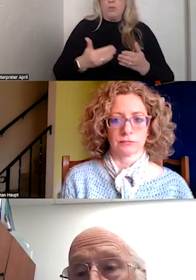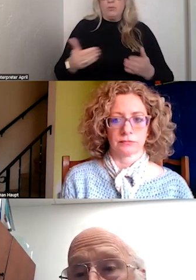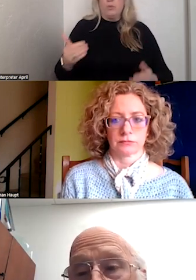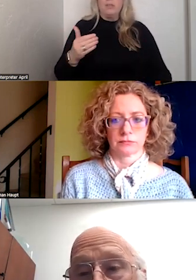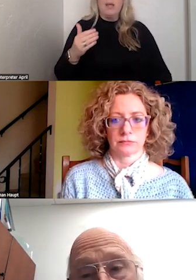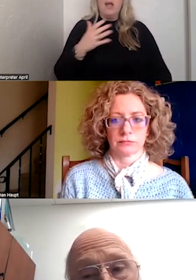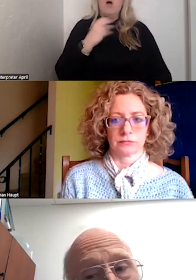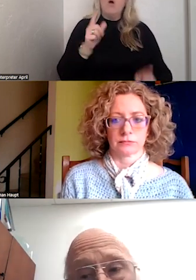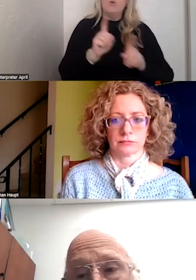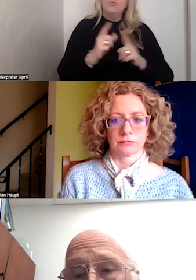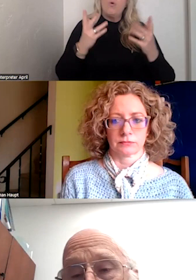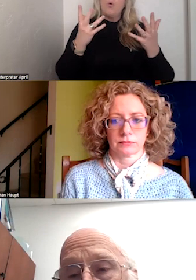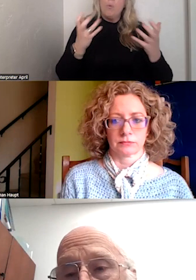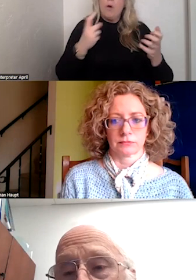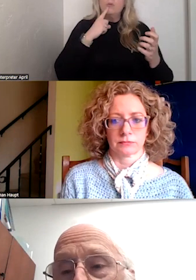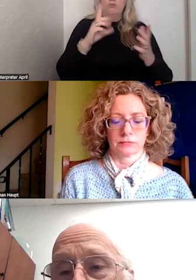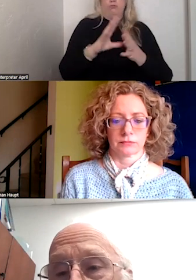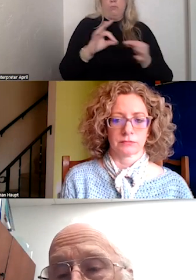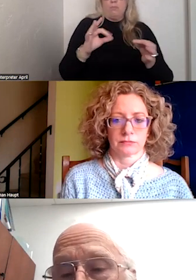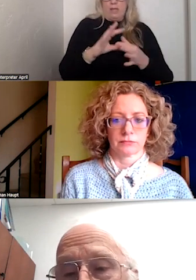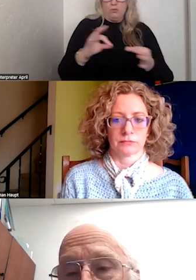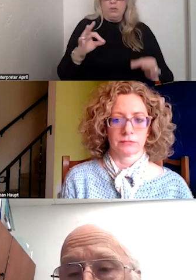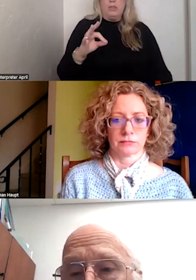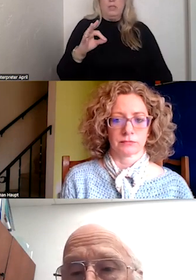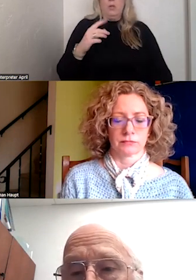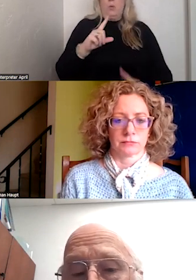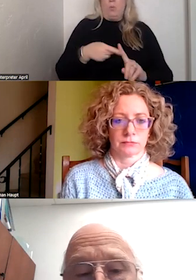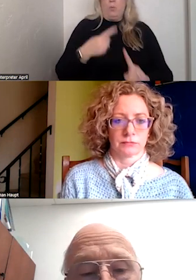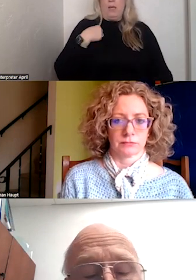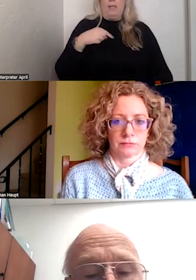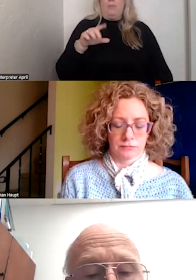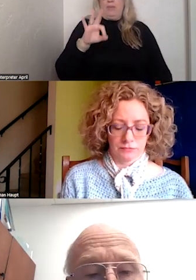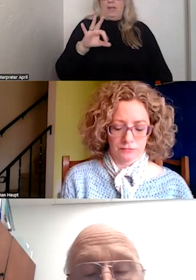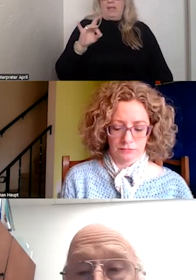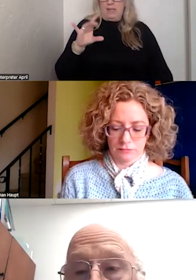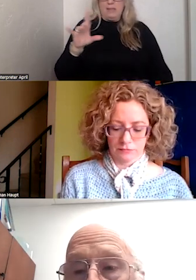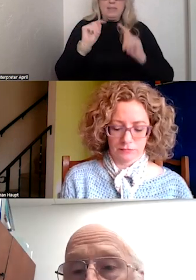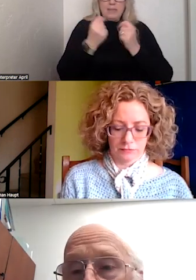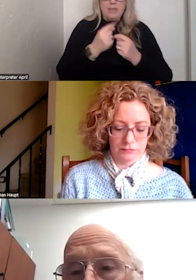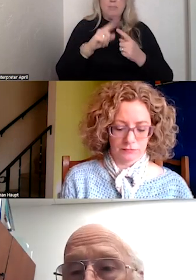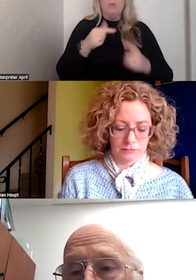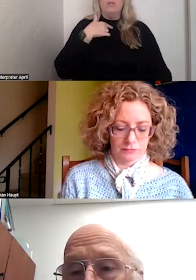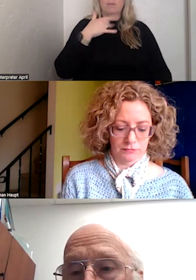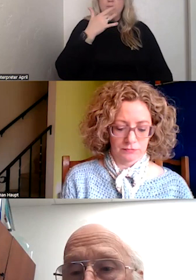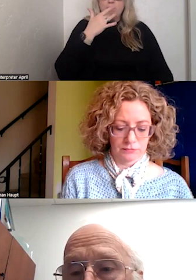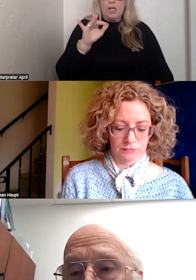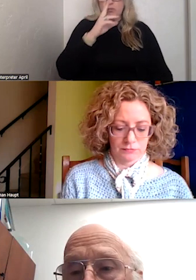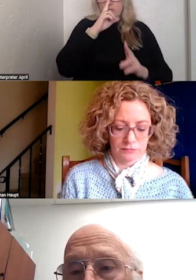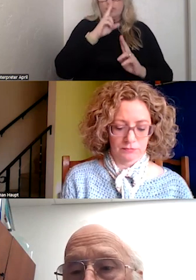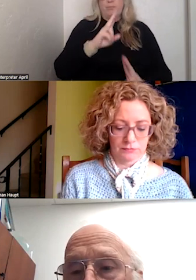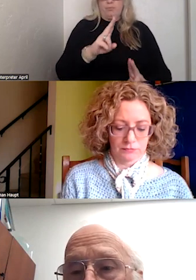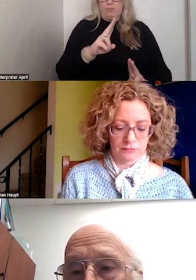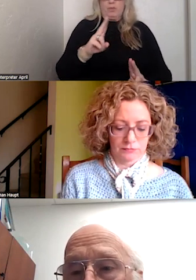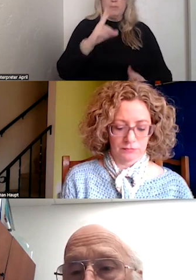I also wanted to mention that when the 988 team was fortunate enough to be honored at Nationals